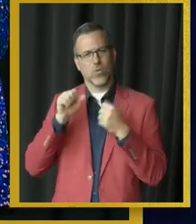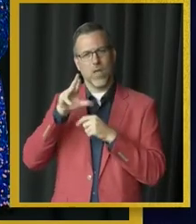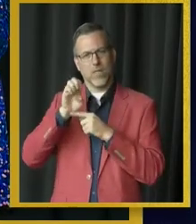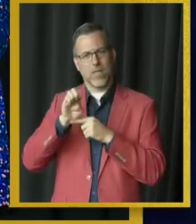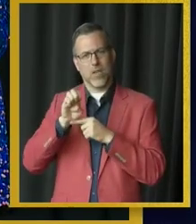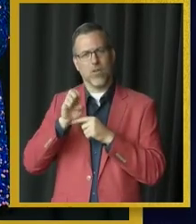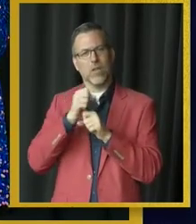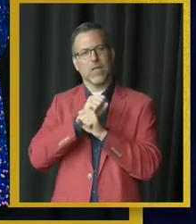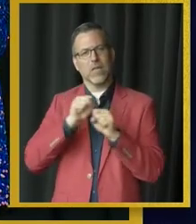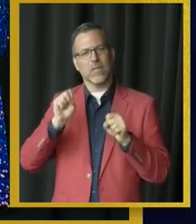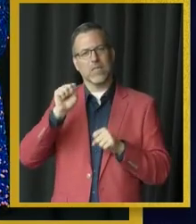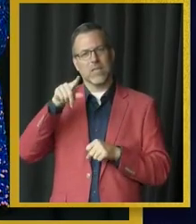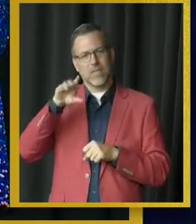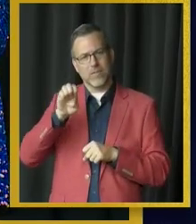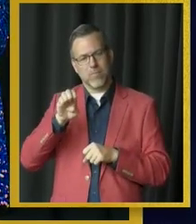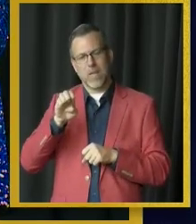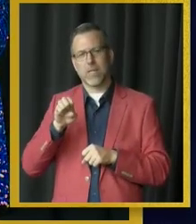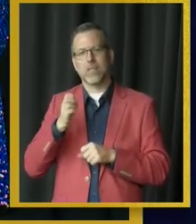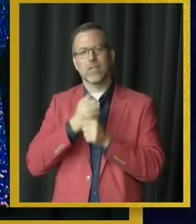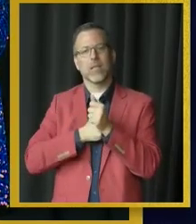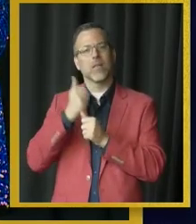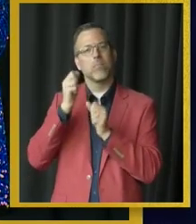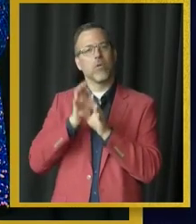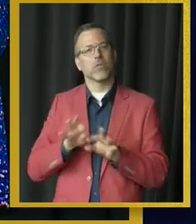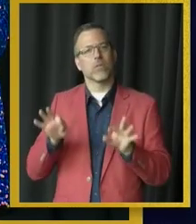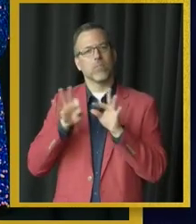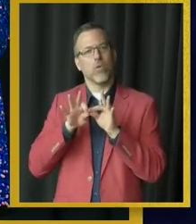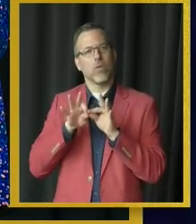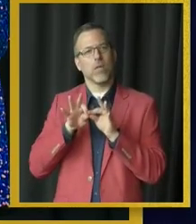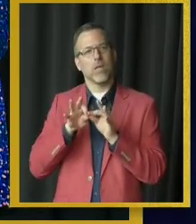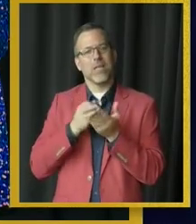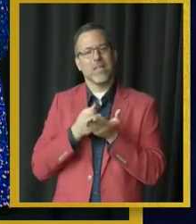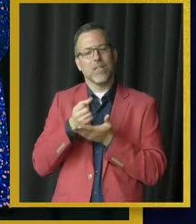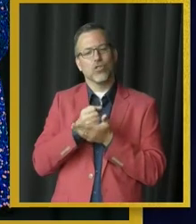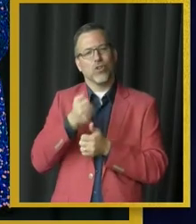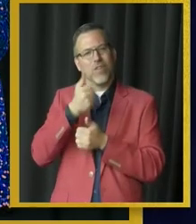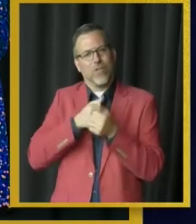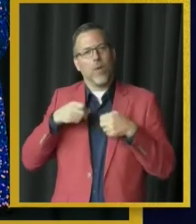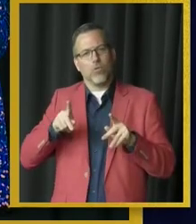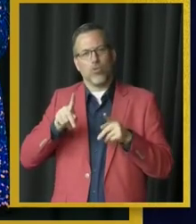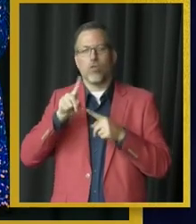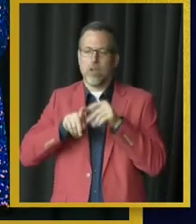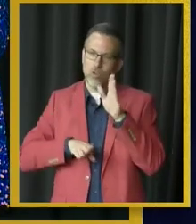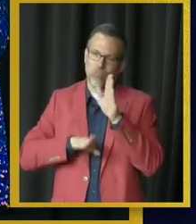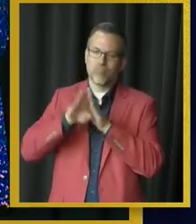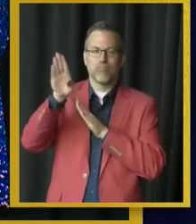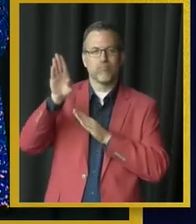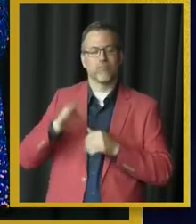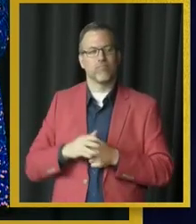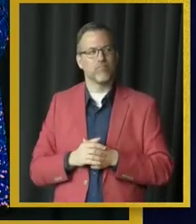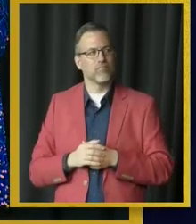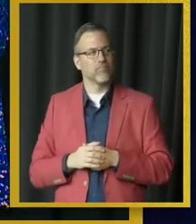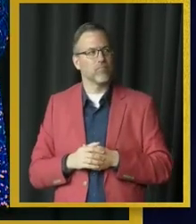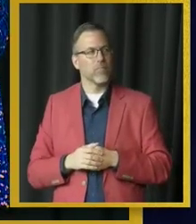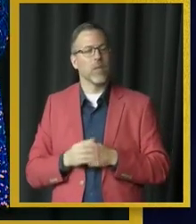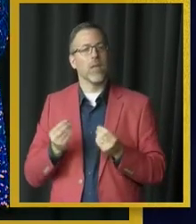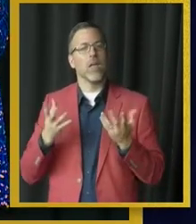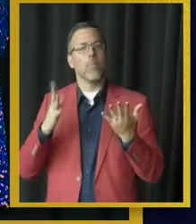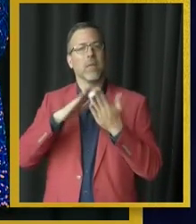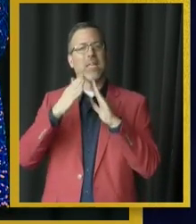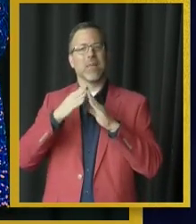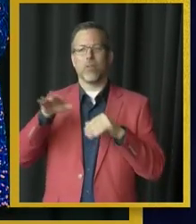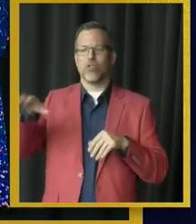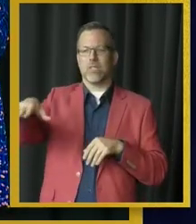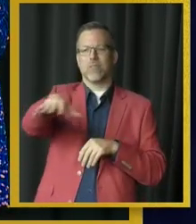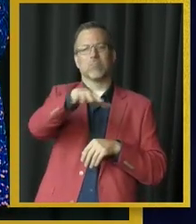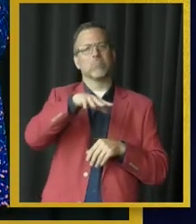safe space, and most importantly, deserve every opportunity to thrive. There are many communities here in